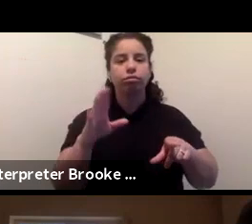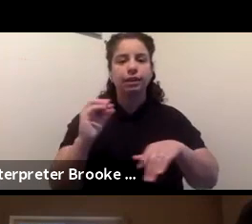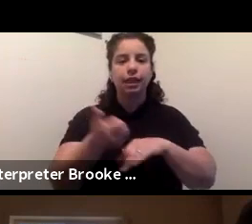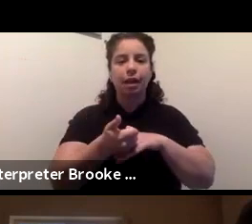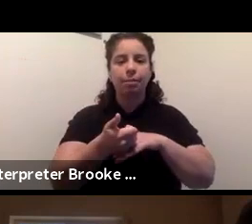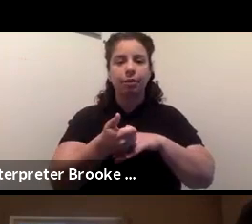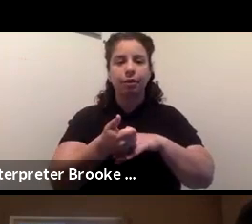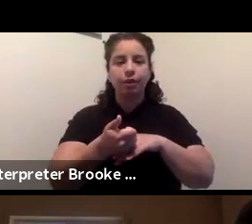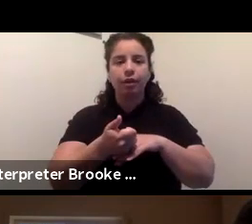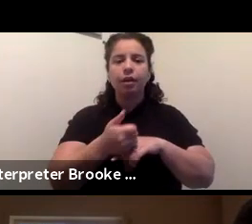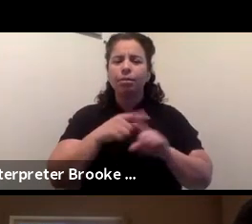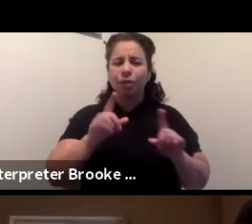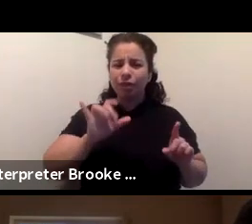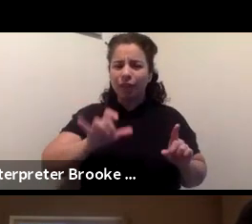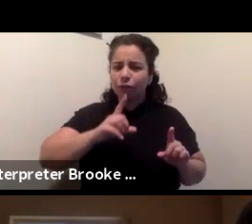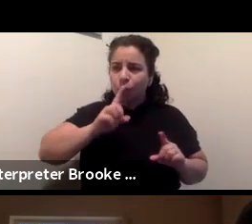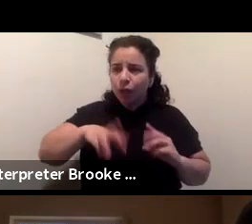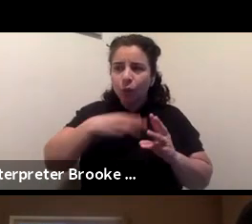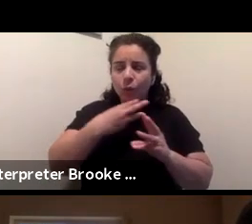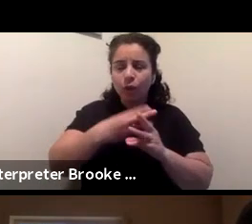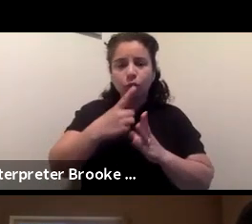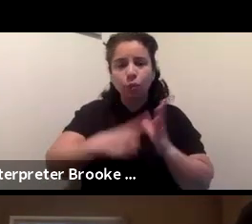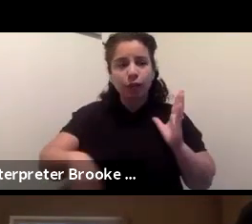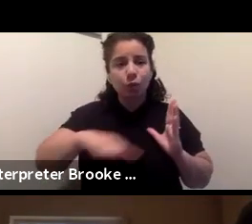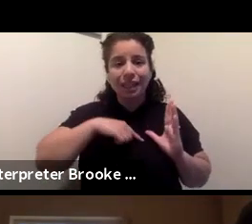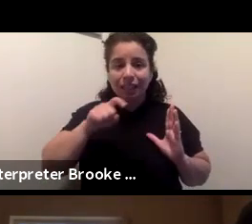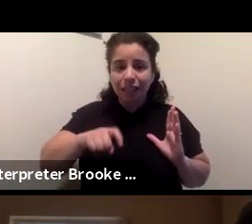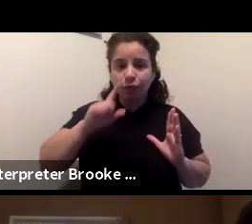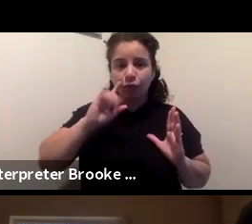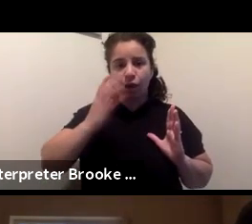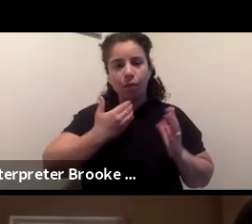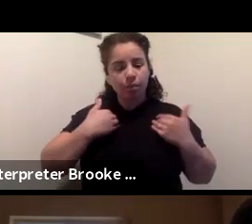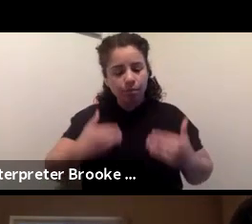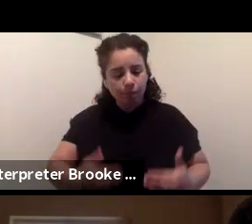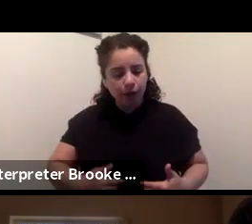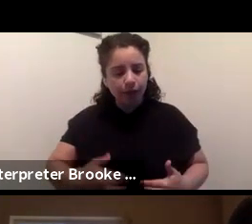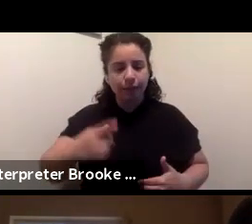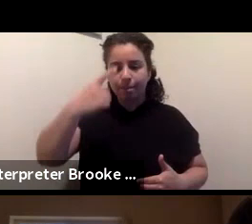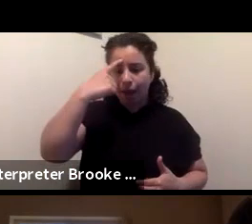real world shapes that reflect the real context of our minds and our bodies and our spirits.